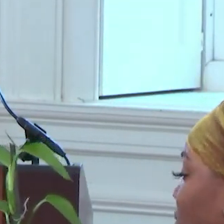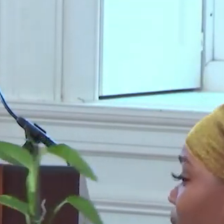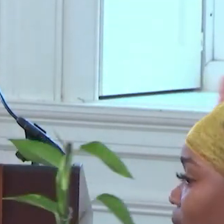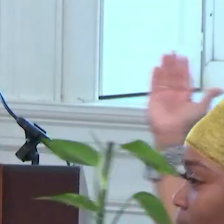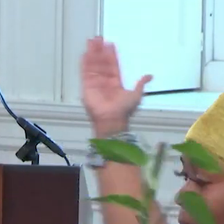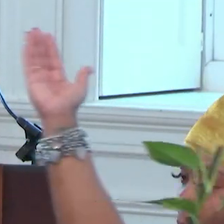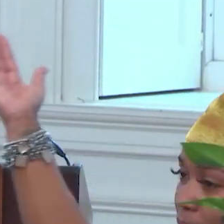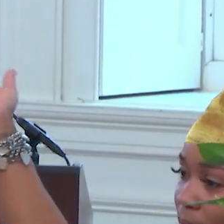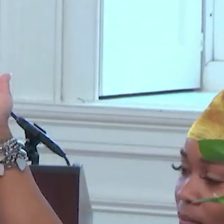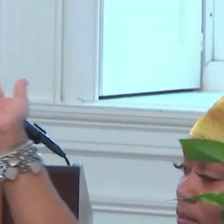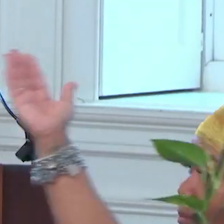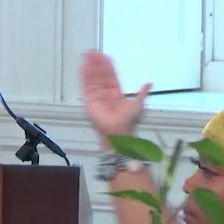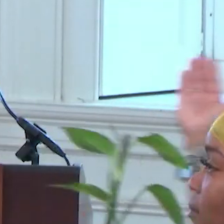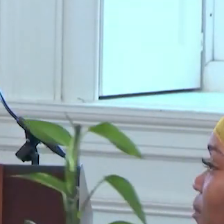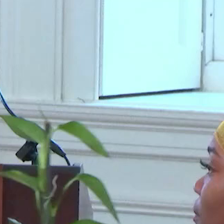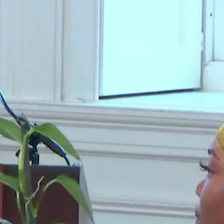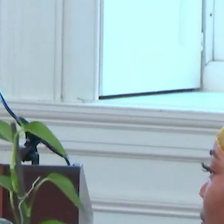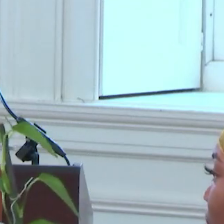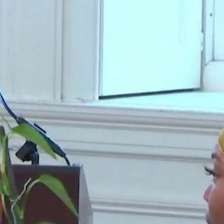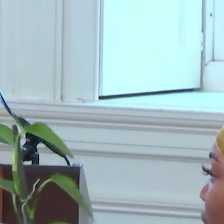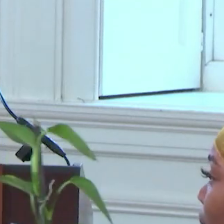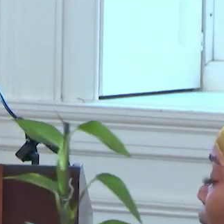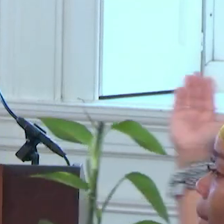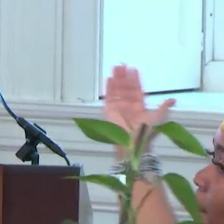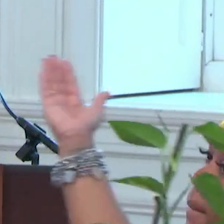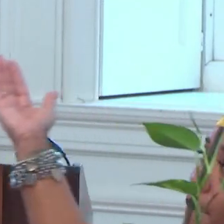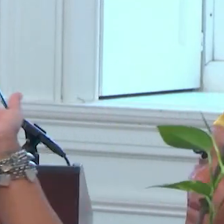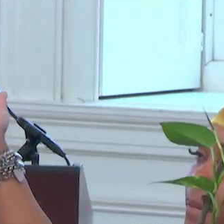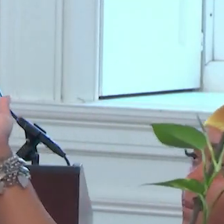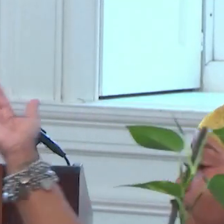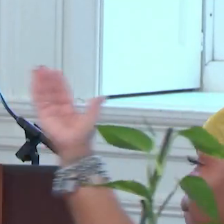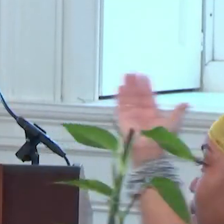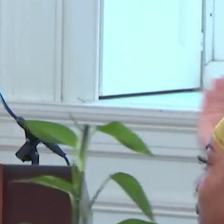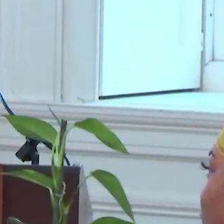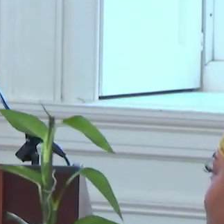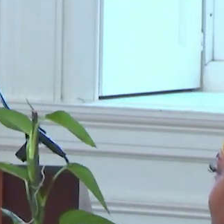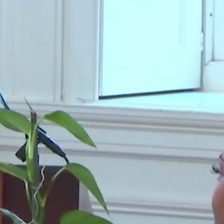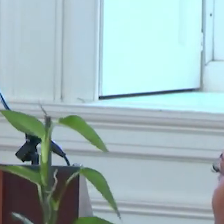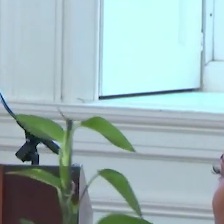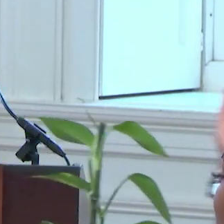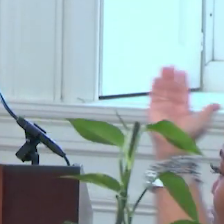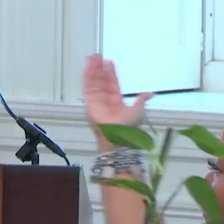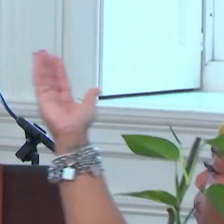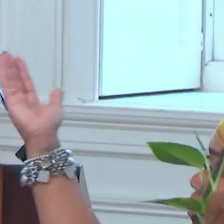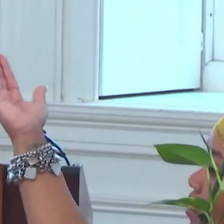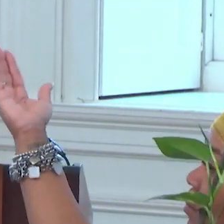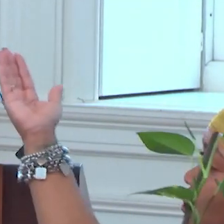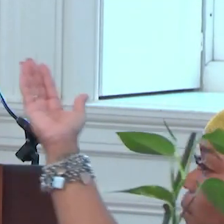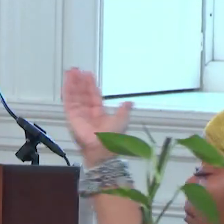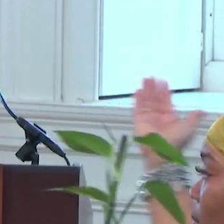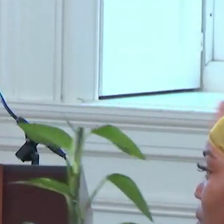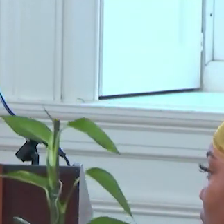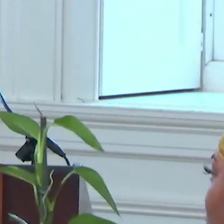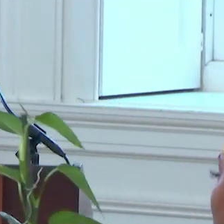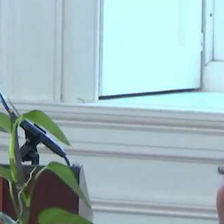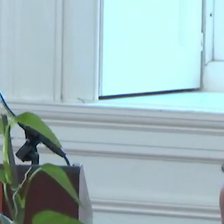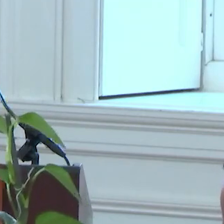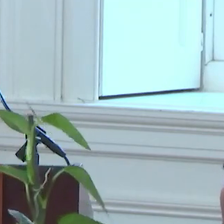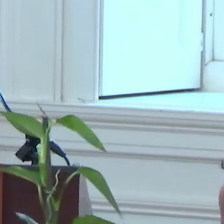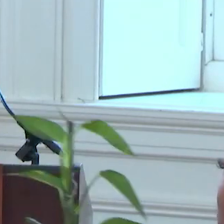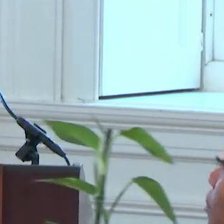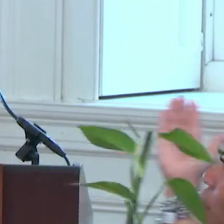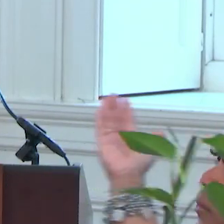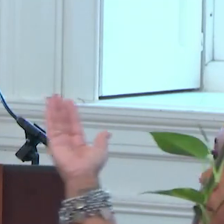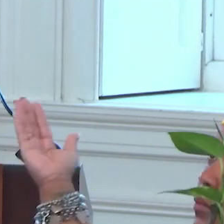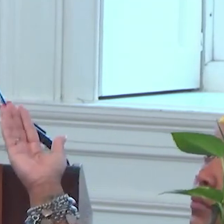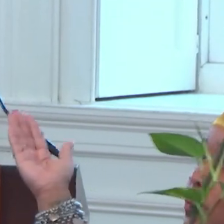Lastly, we give thanks and praises to our Creator, whoever he, she, or it may be, the source